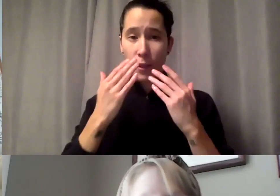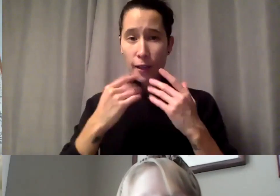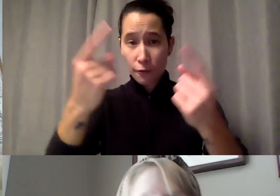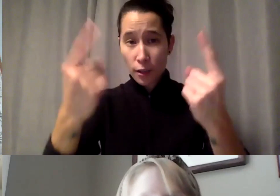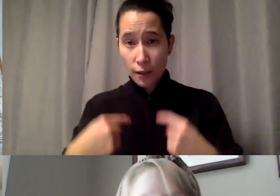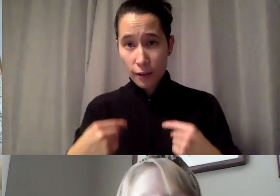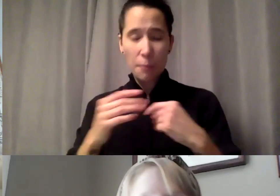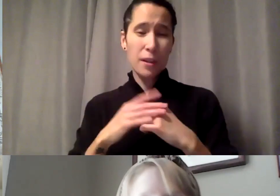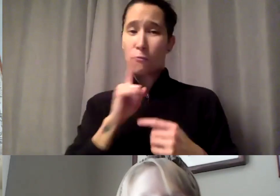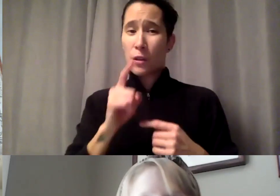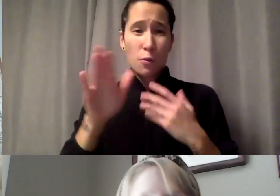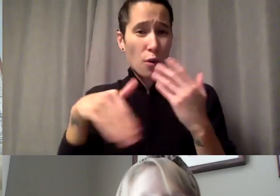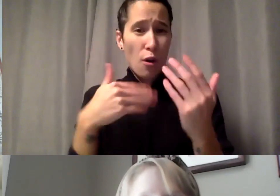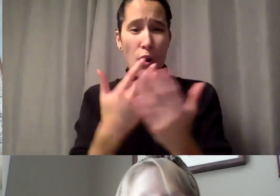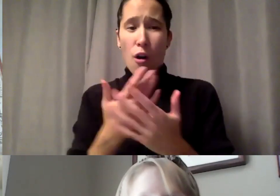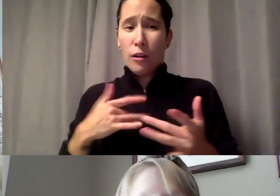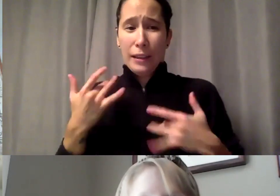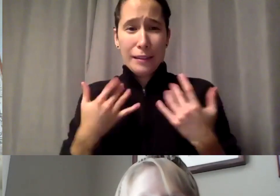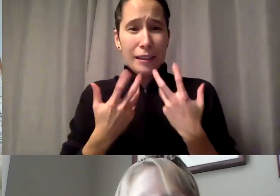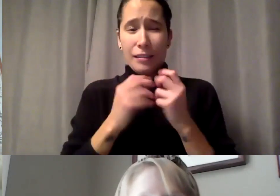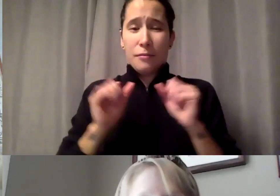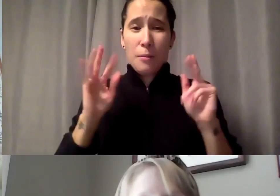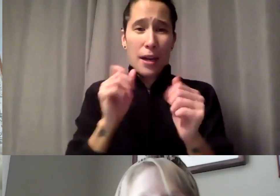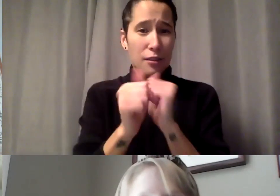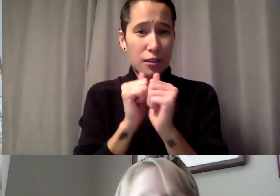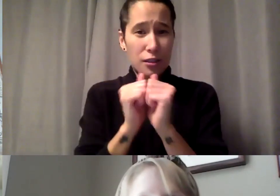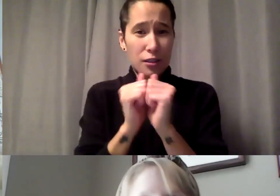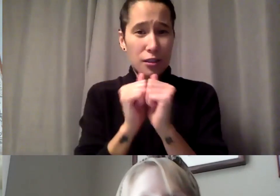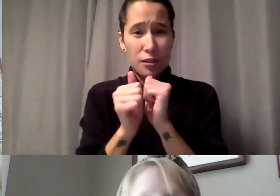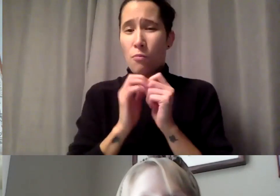communities in a healthy way as you are. And so thank you so much for your time, and